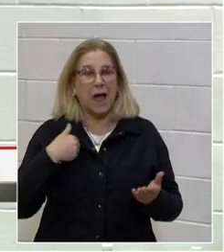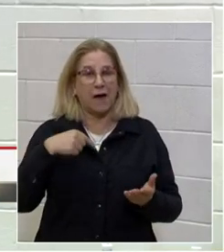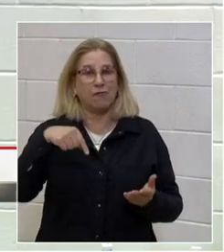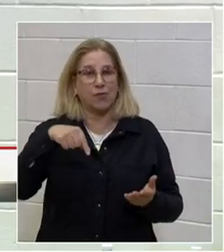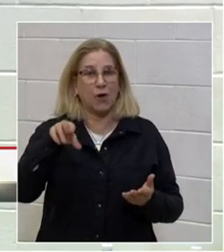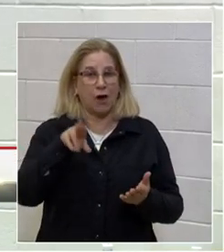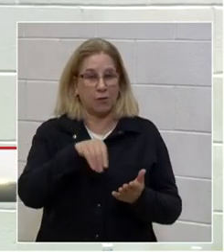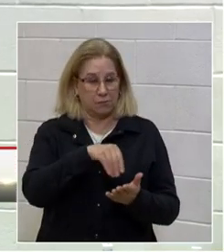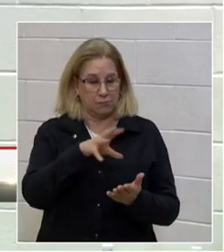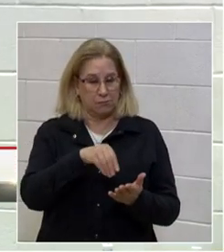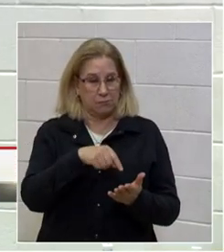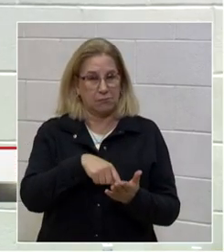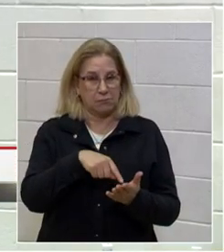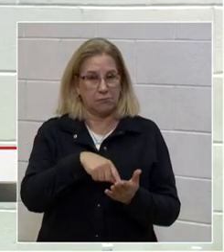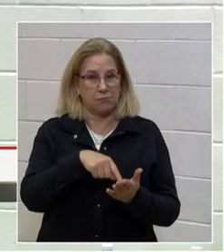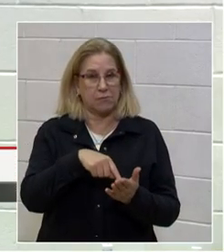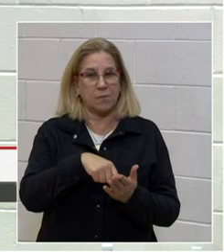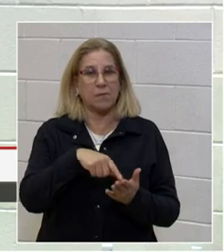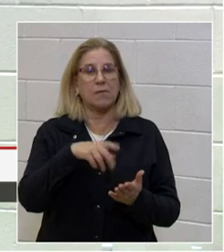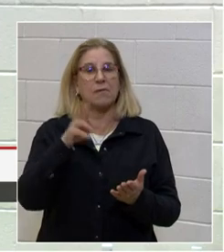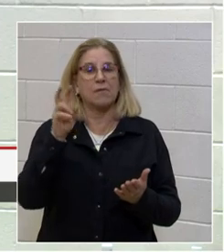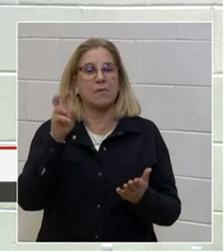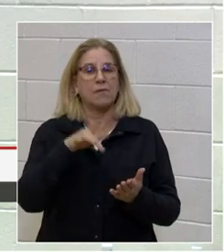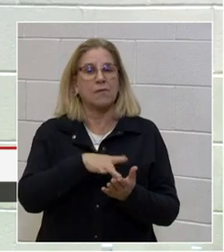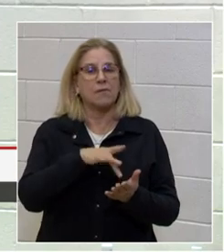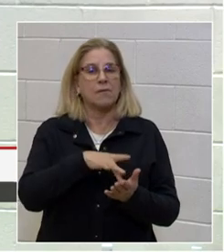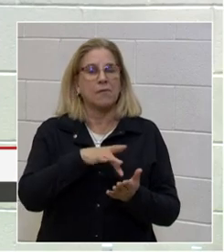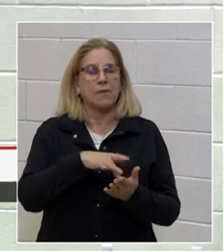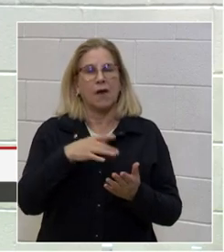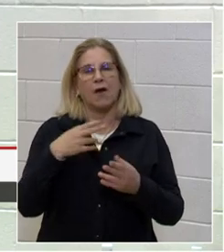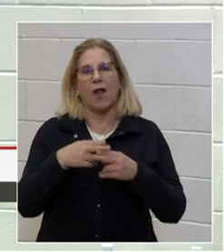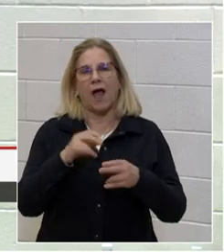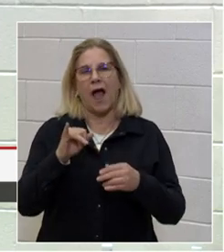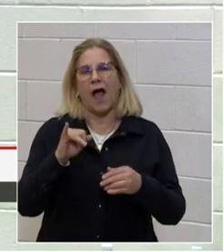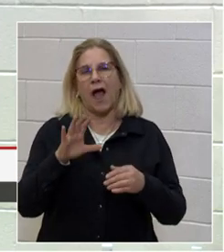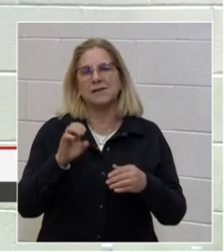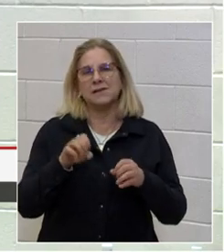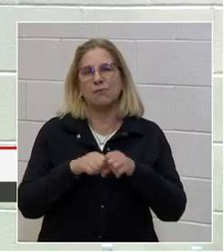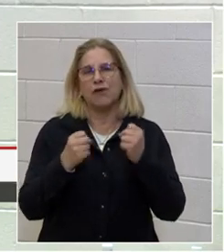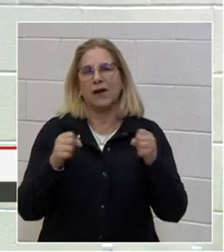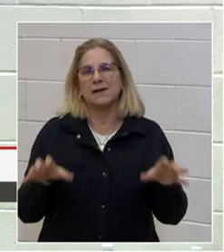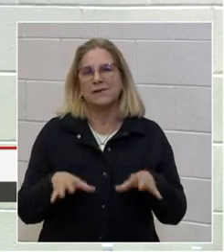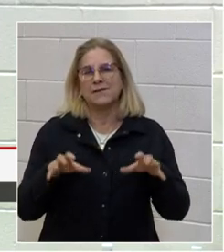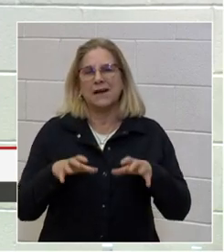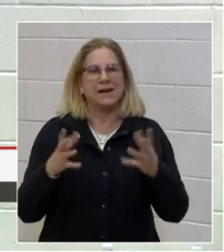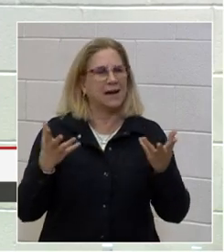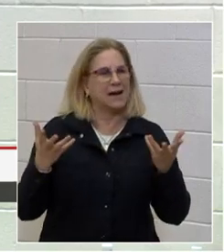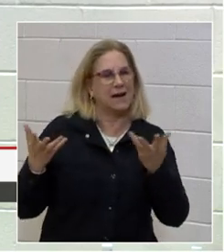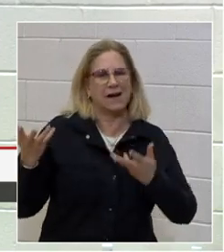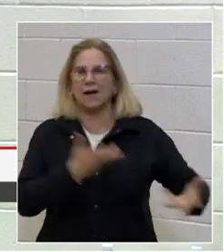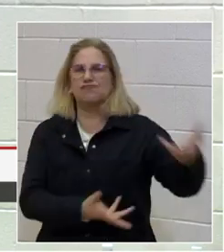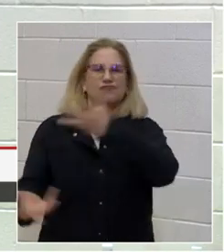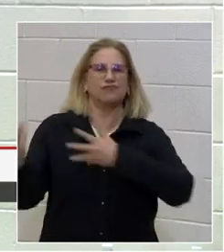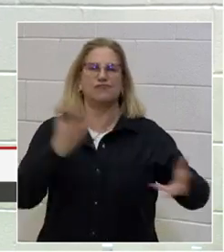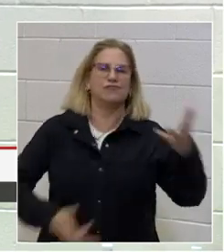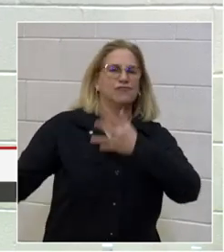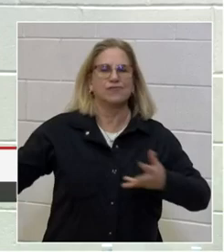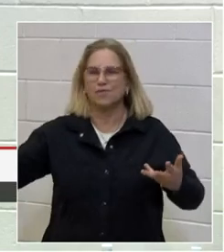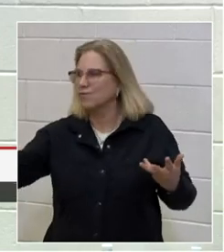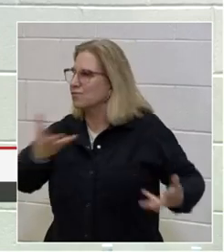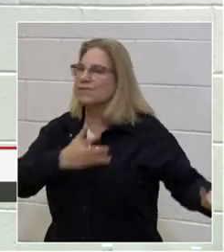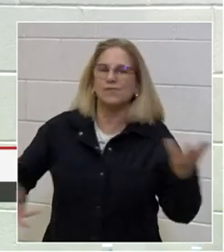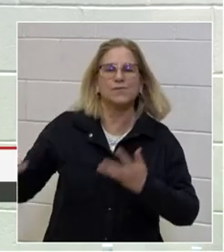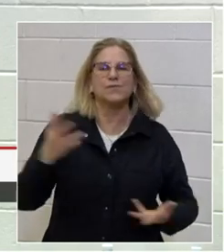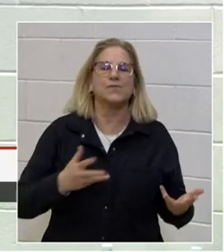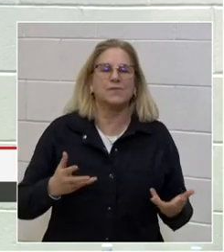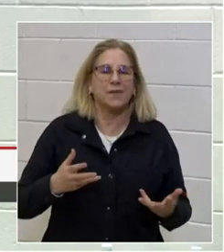kind of do a little quick little ice-breaking exercise and share as a group. So James is going to switch, and there's a